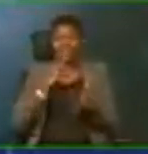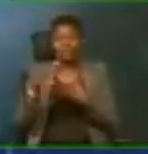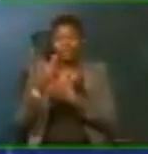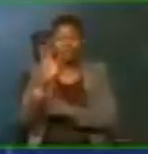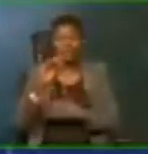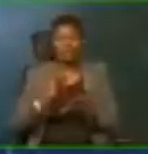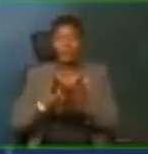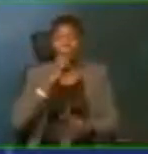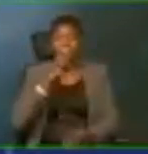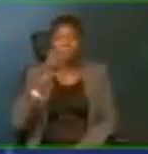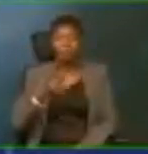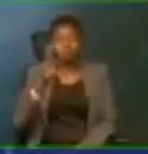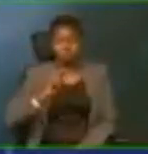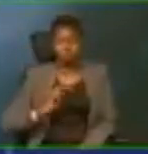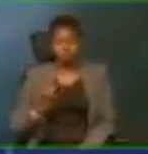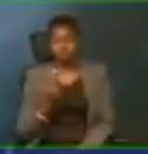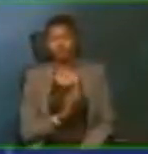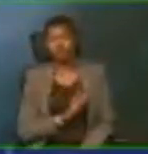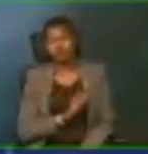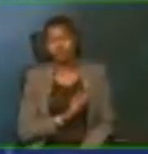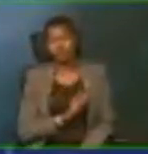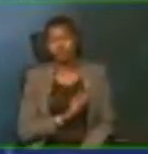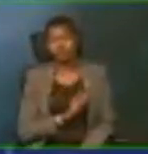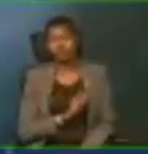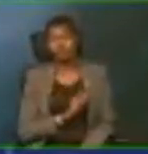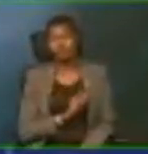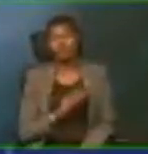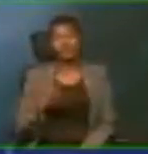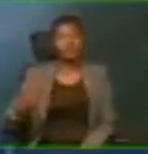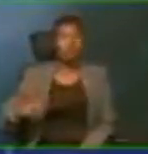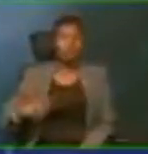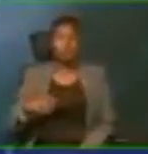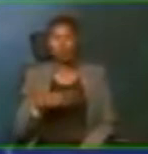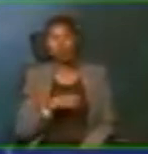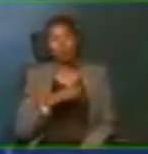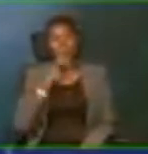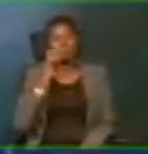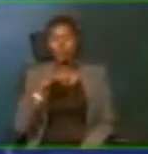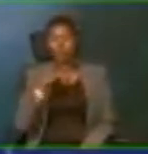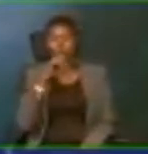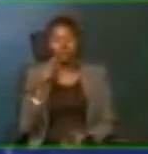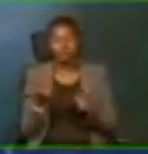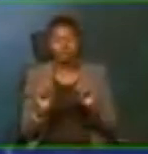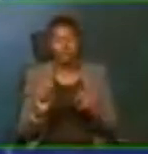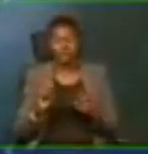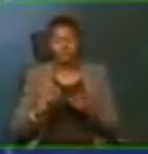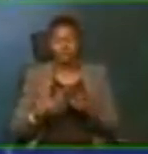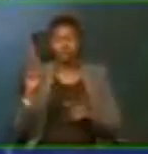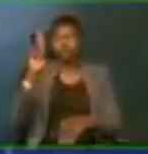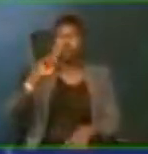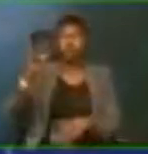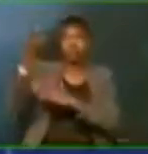use us. We must not try to use God.